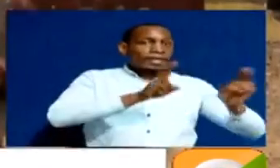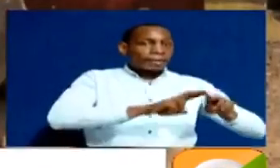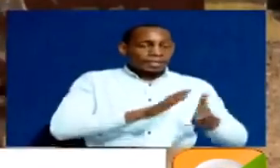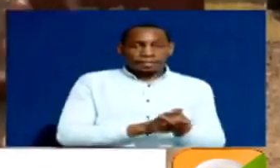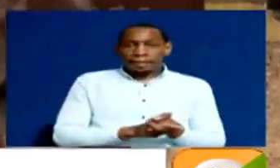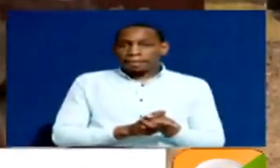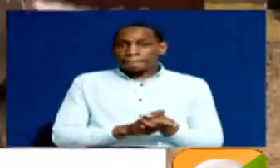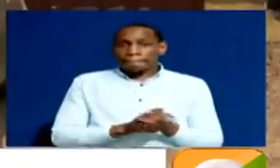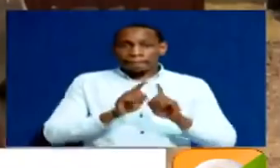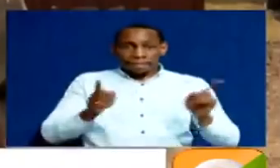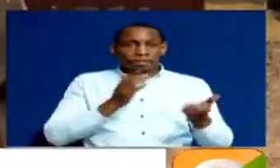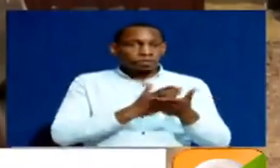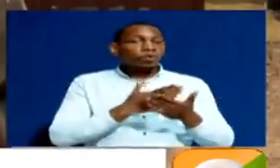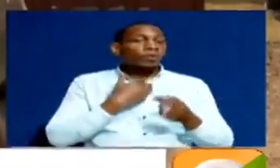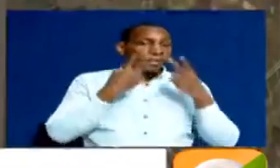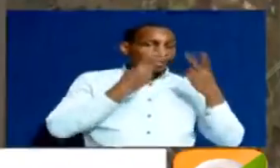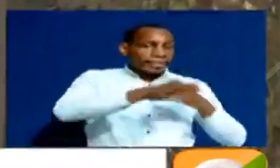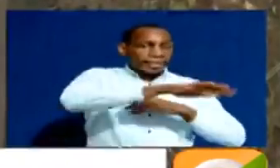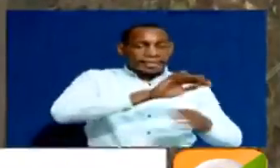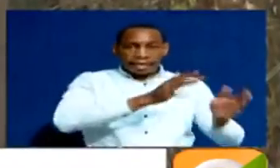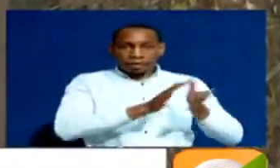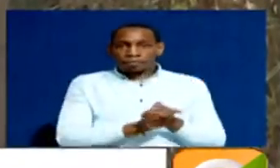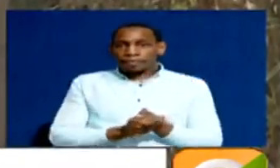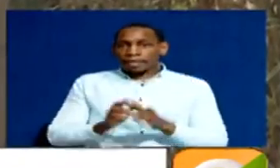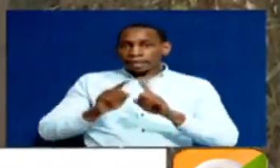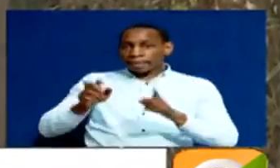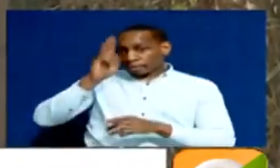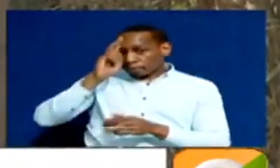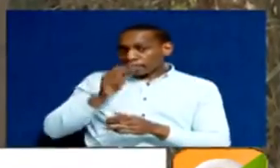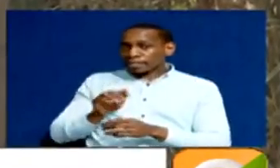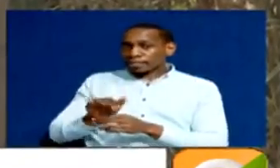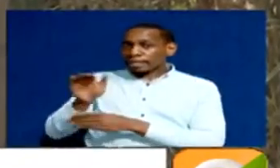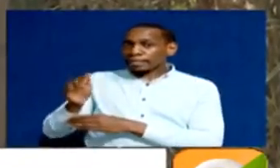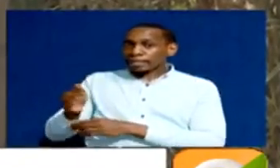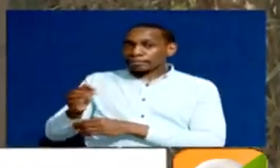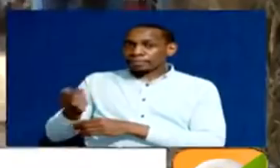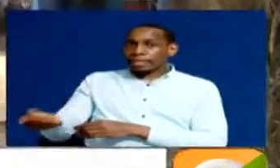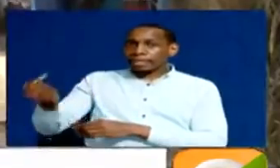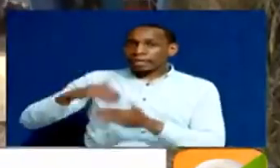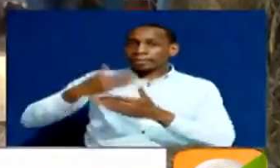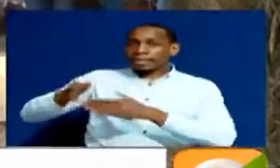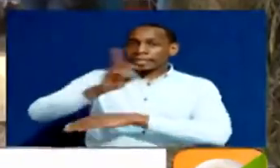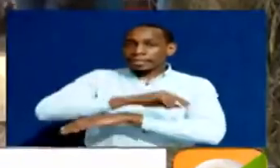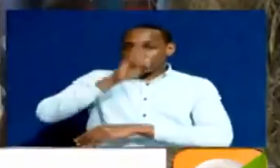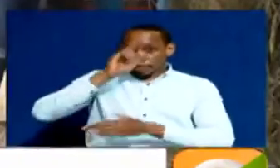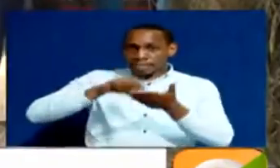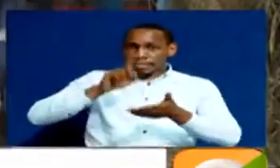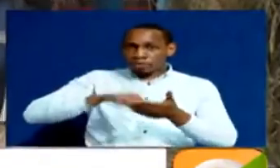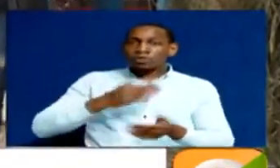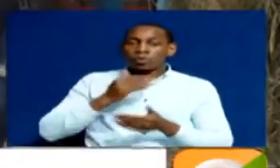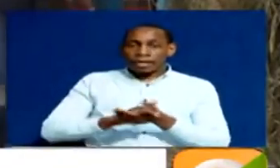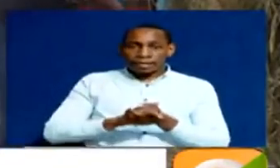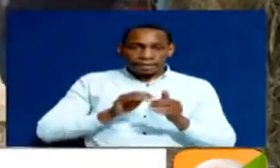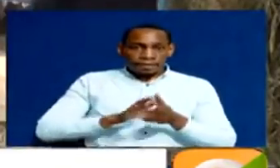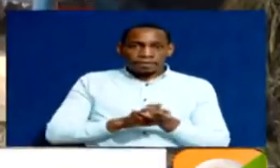Atakama utapata, but at least you want to see it, eh? But they were turned away and advised to return the following day. The police insist they want to